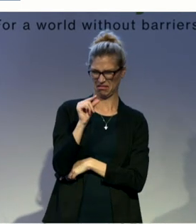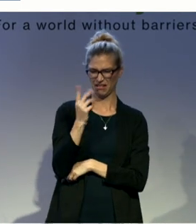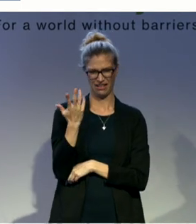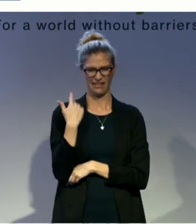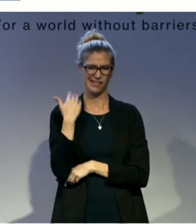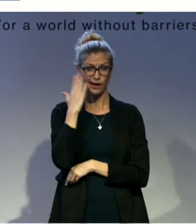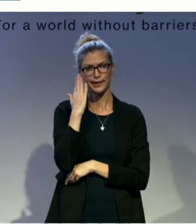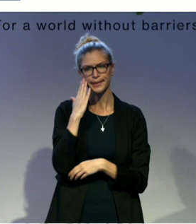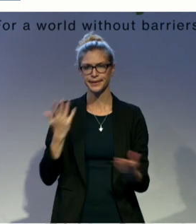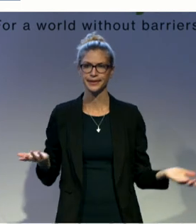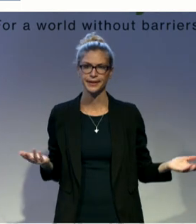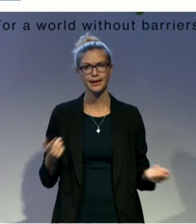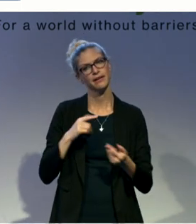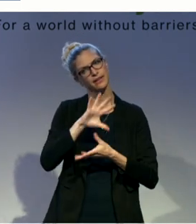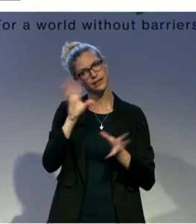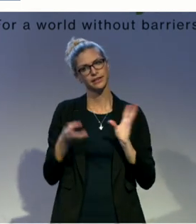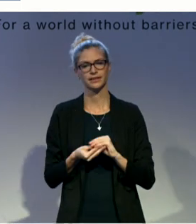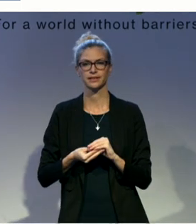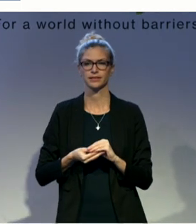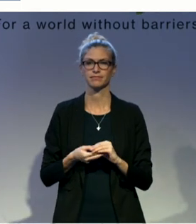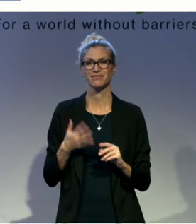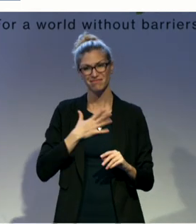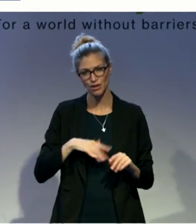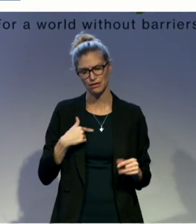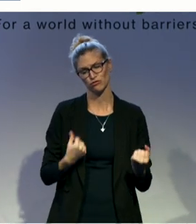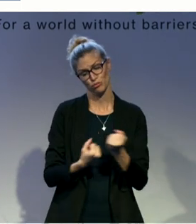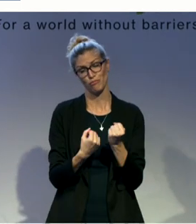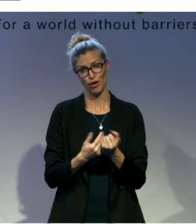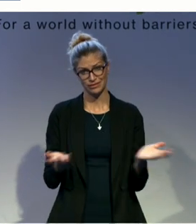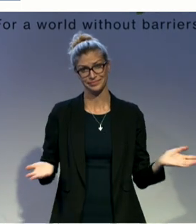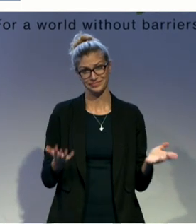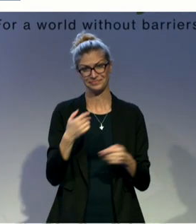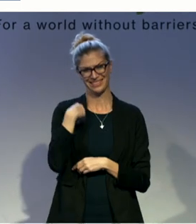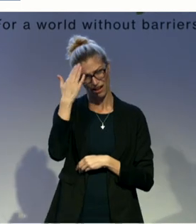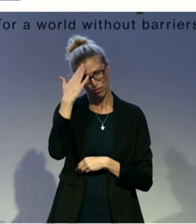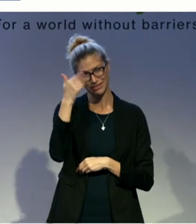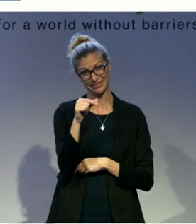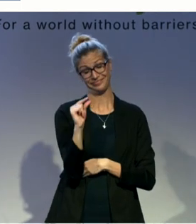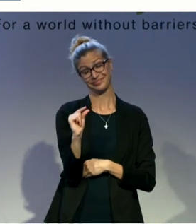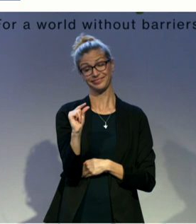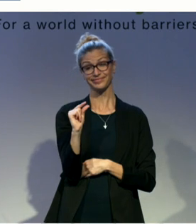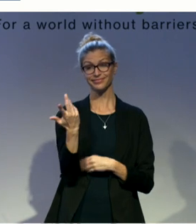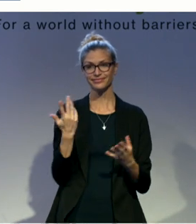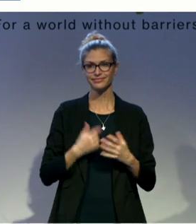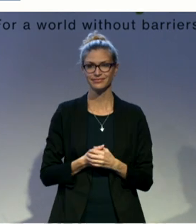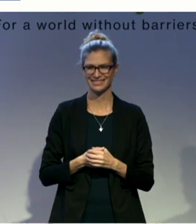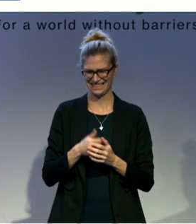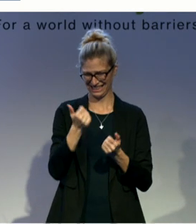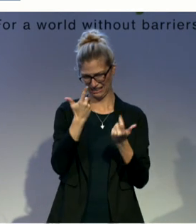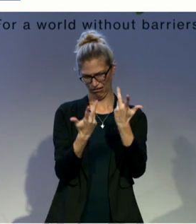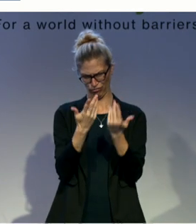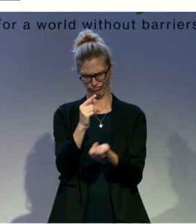people in some kind of need for support, but that number is sufficient to